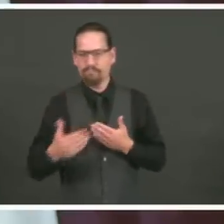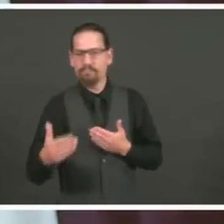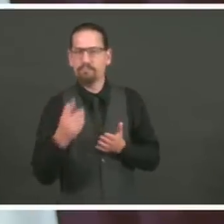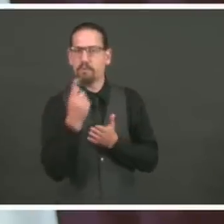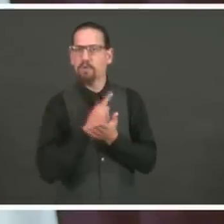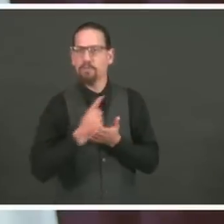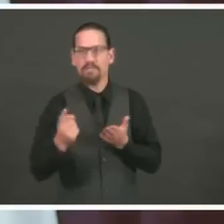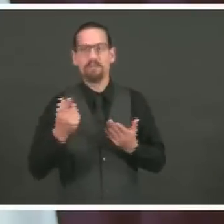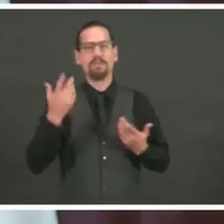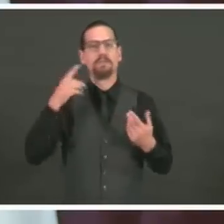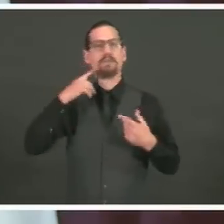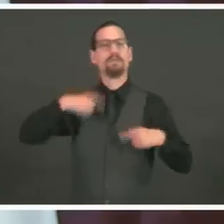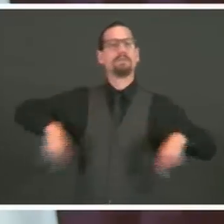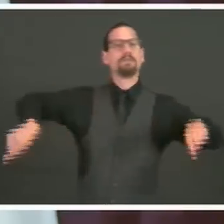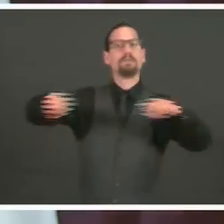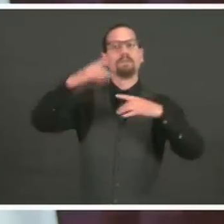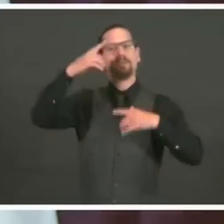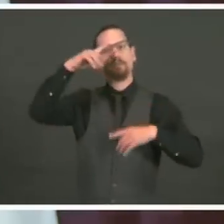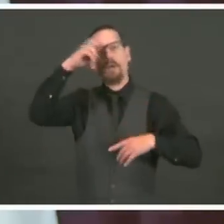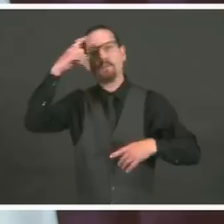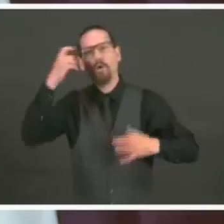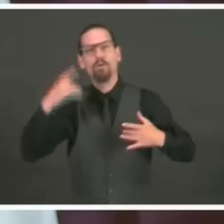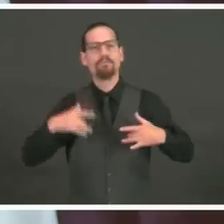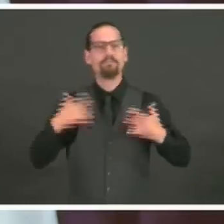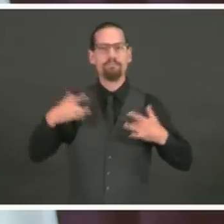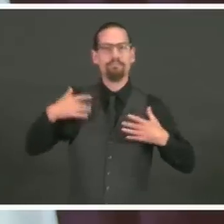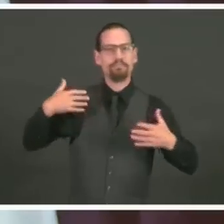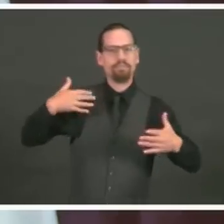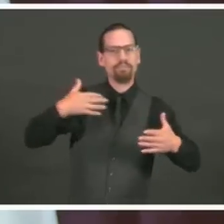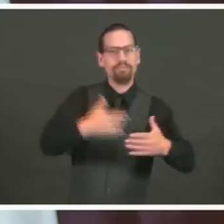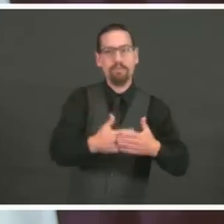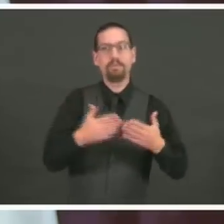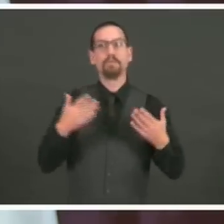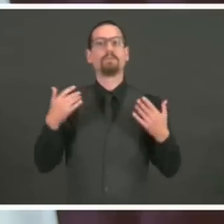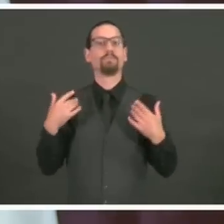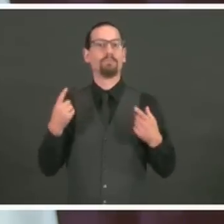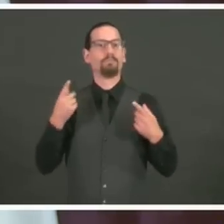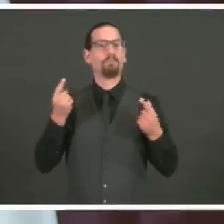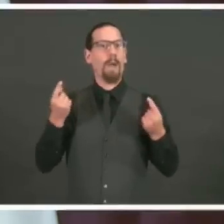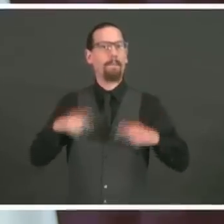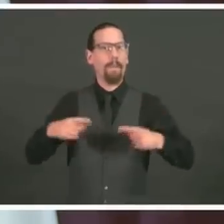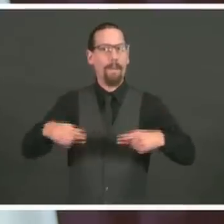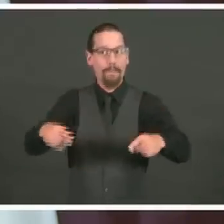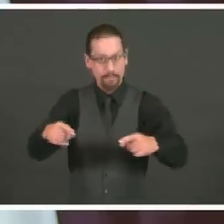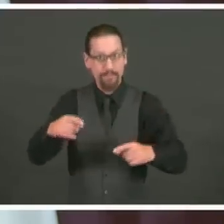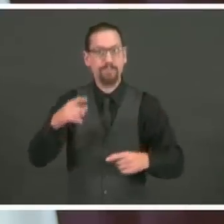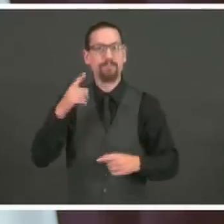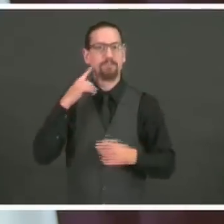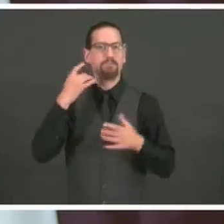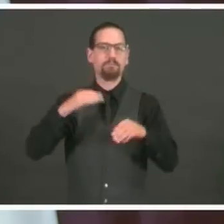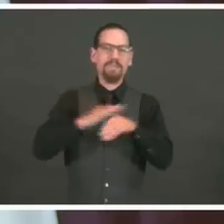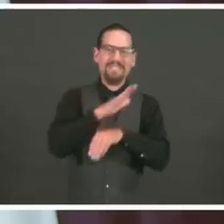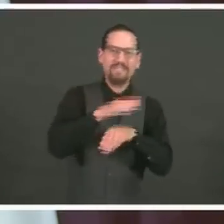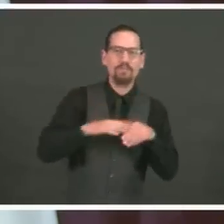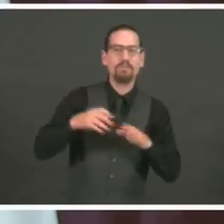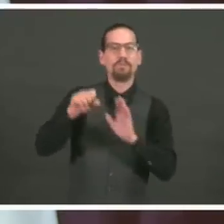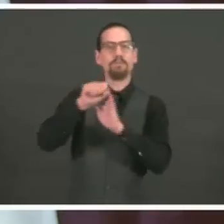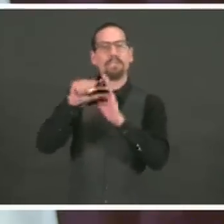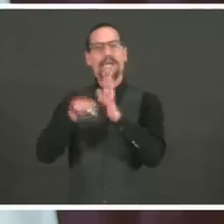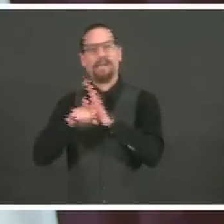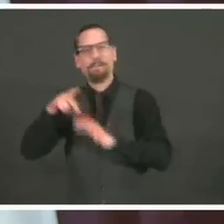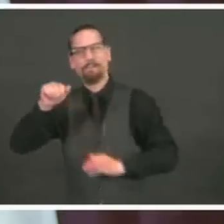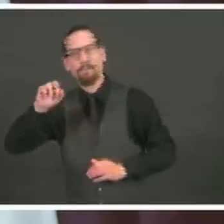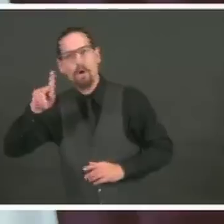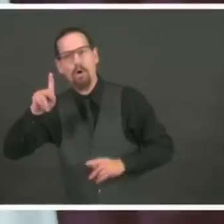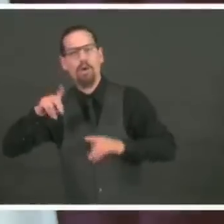people are out, going to the beach. So look, at this time of year, mid-August, you start to see the